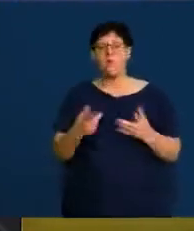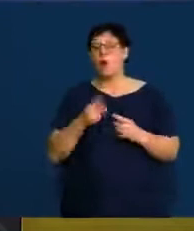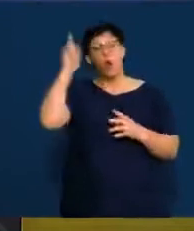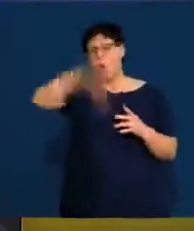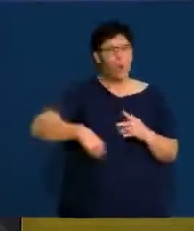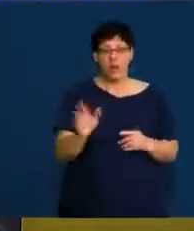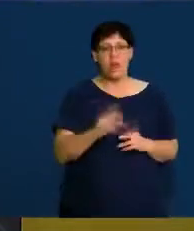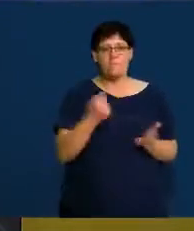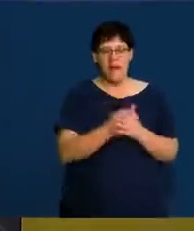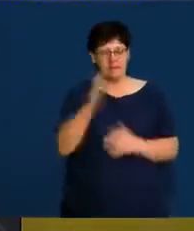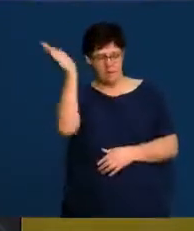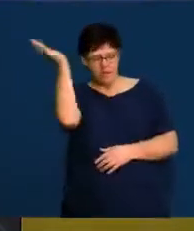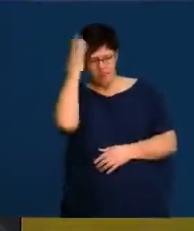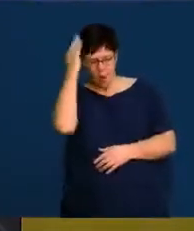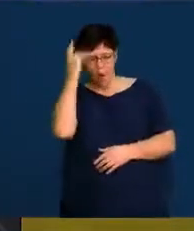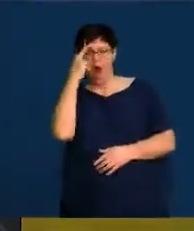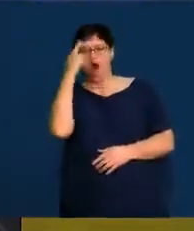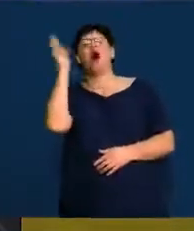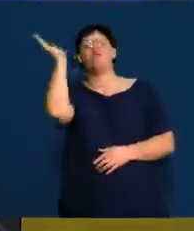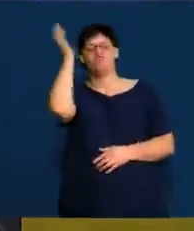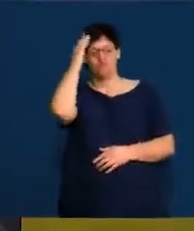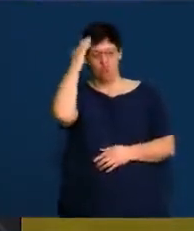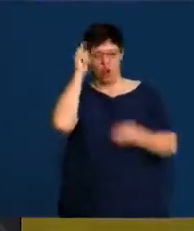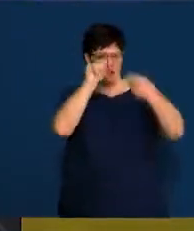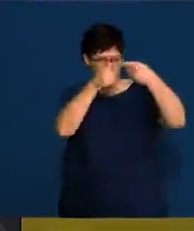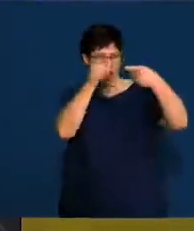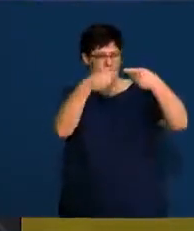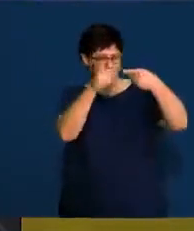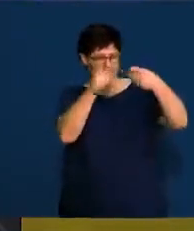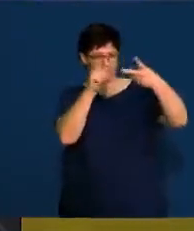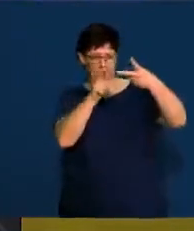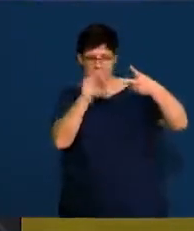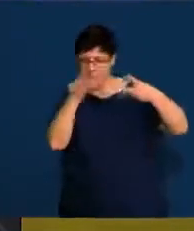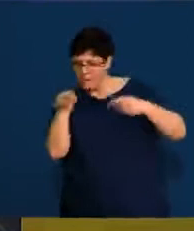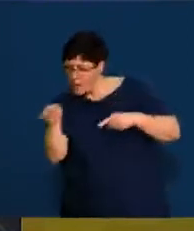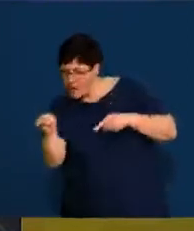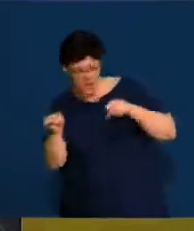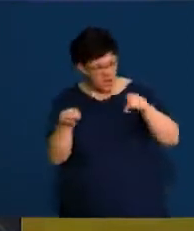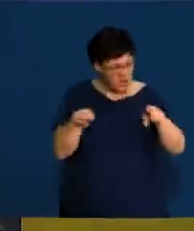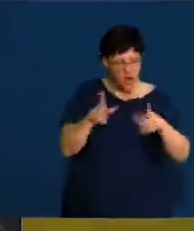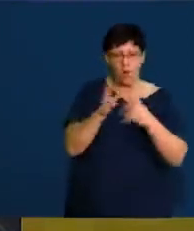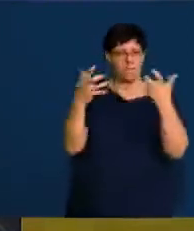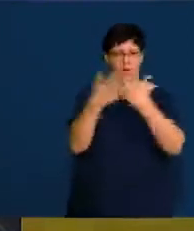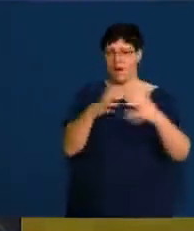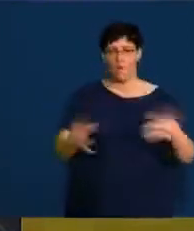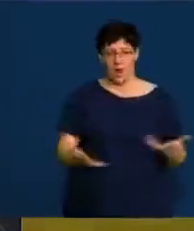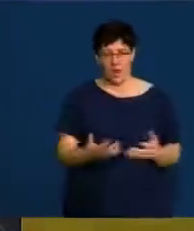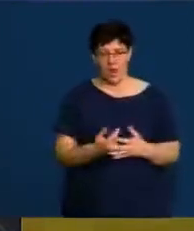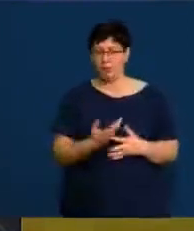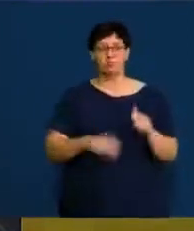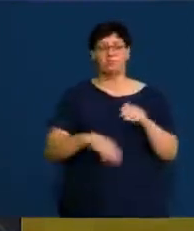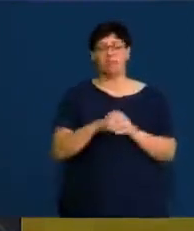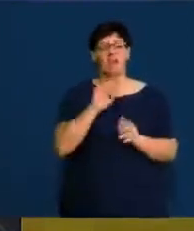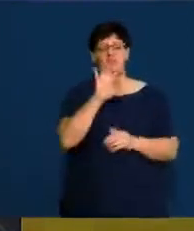all, but familiarize yourself with which points are being used on the map. Do not spend too much of time, a maximum